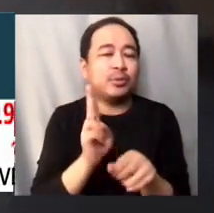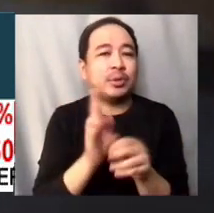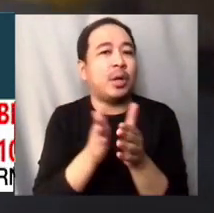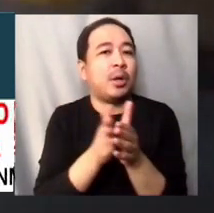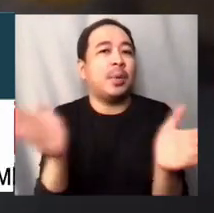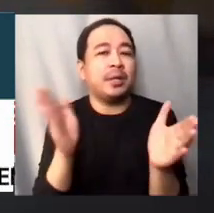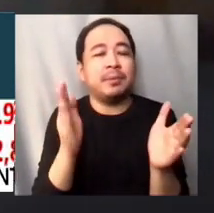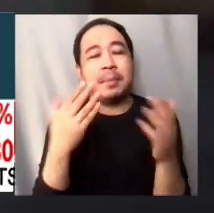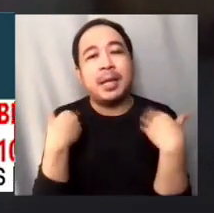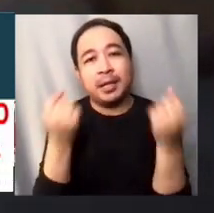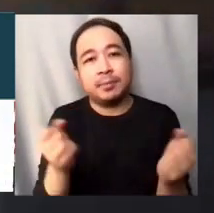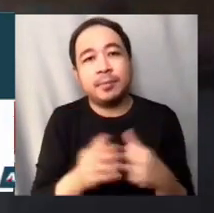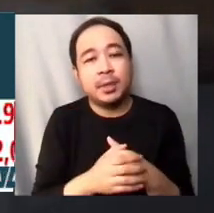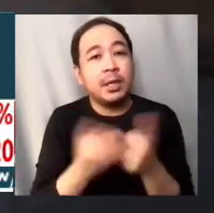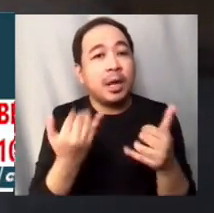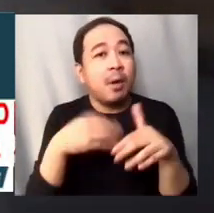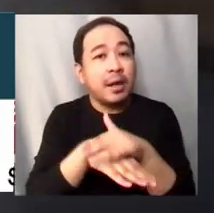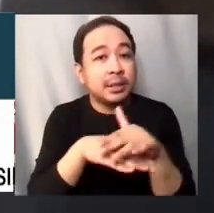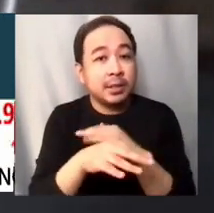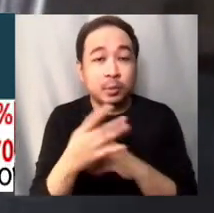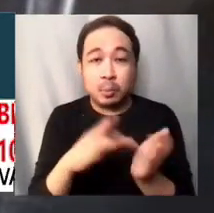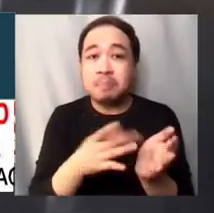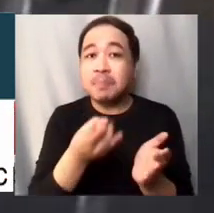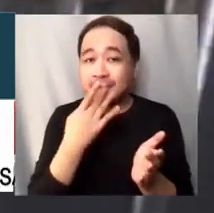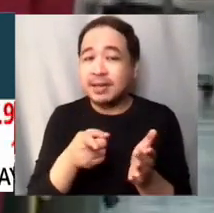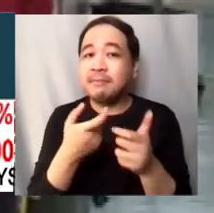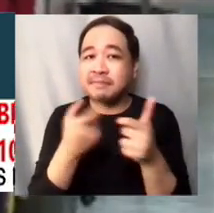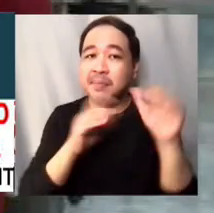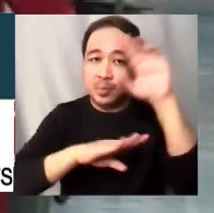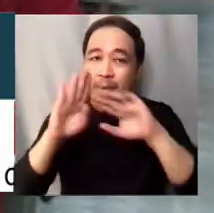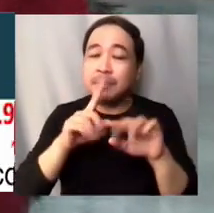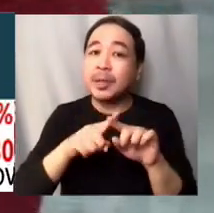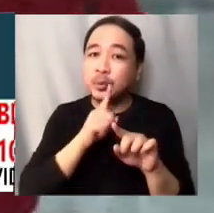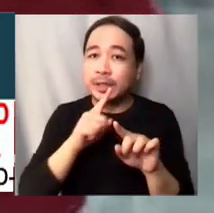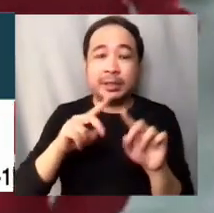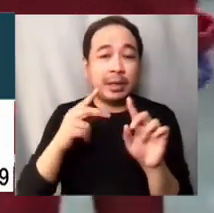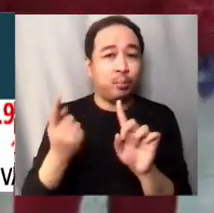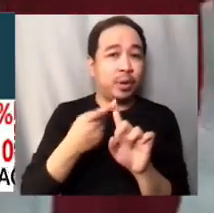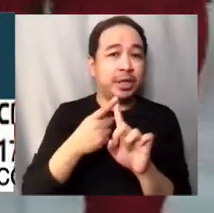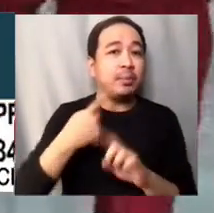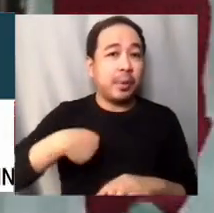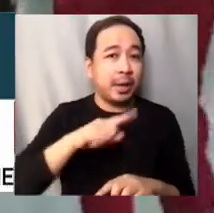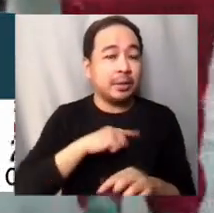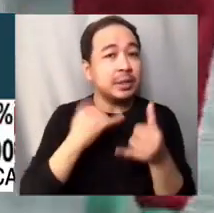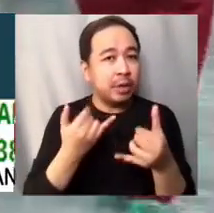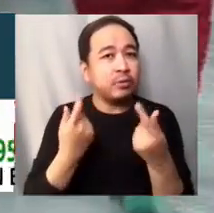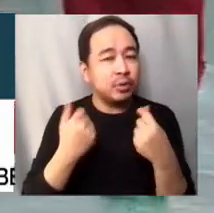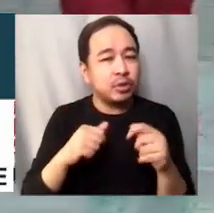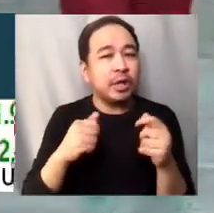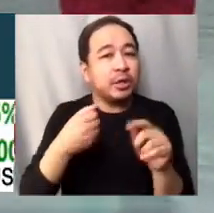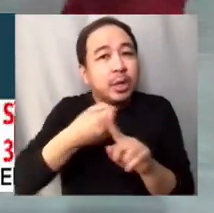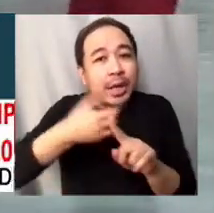also an issue, and it's a priority for us. This is why we are also diversifying our